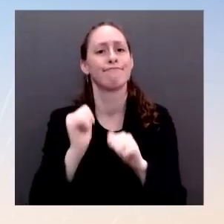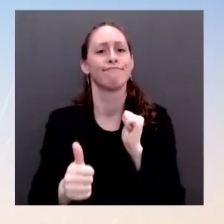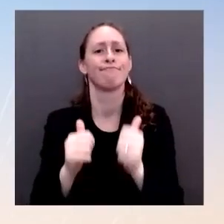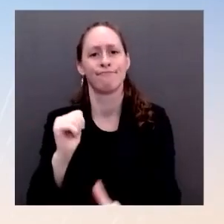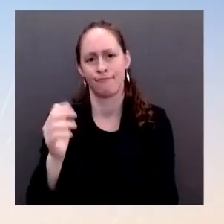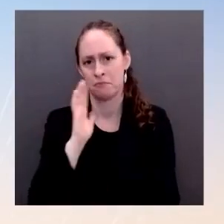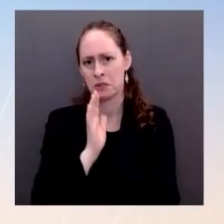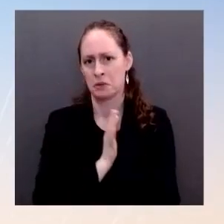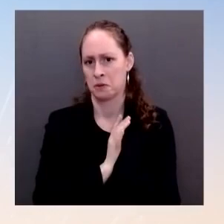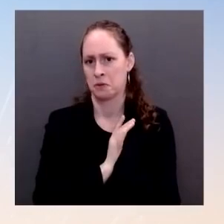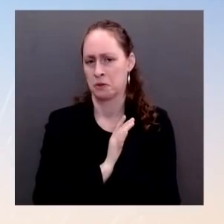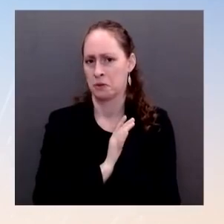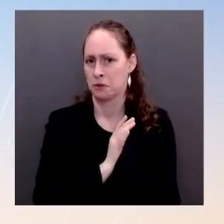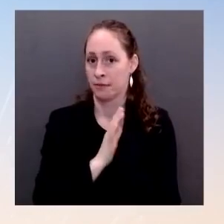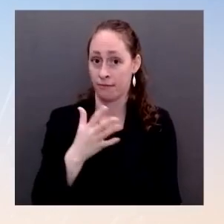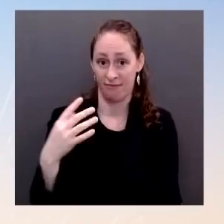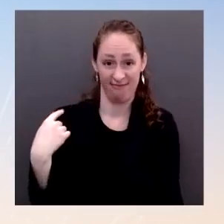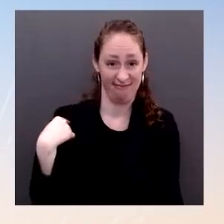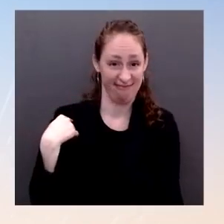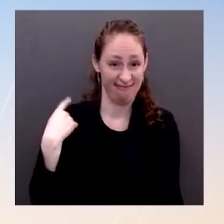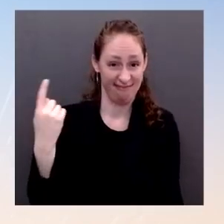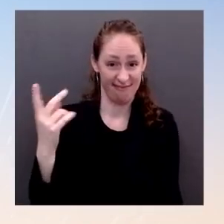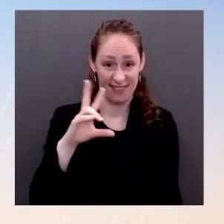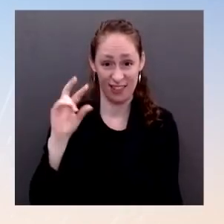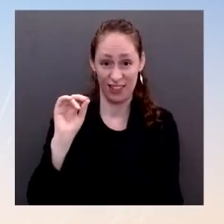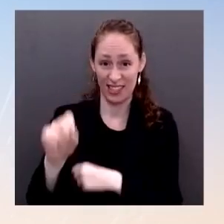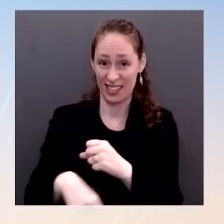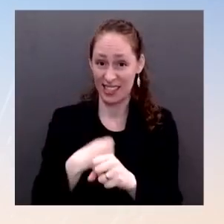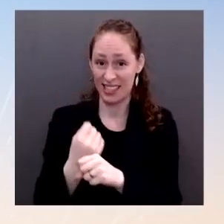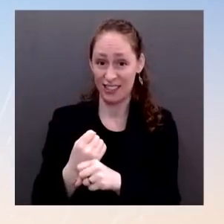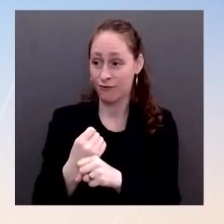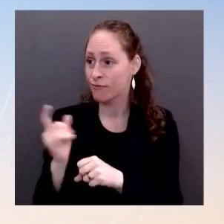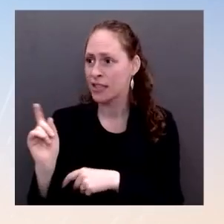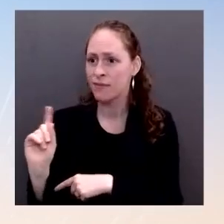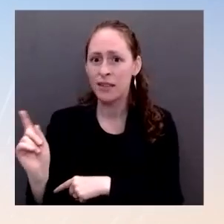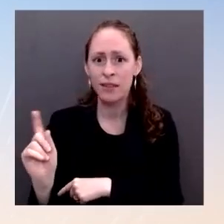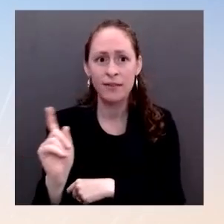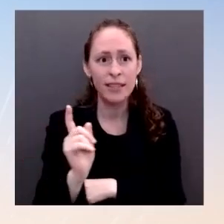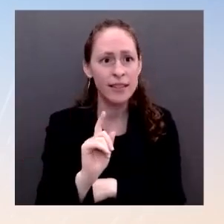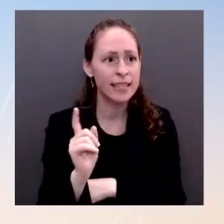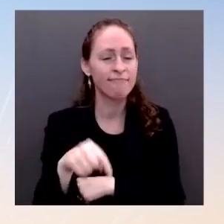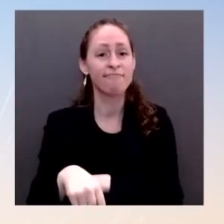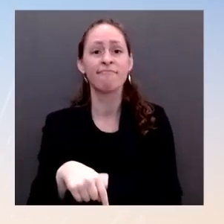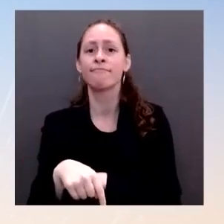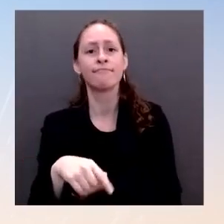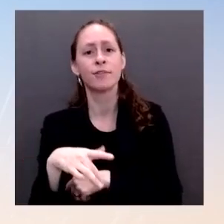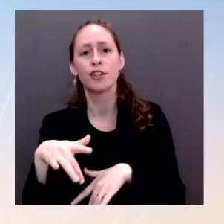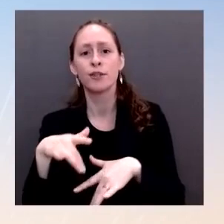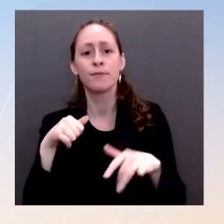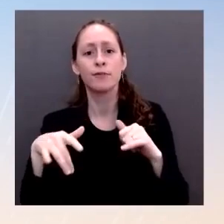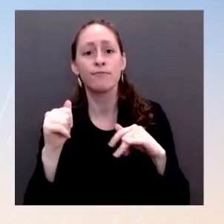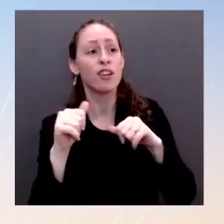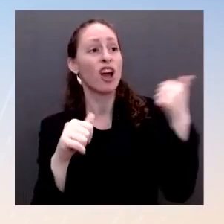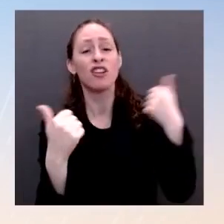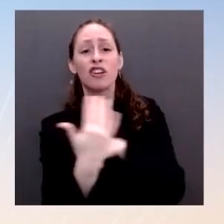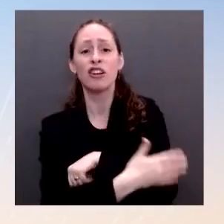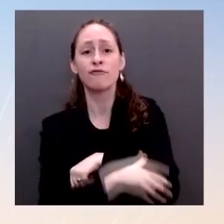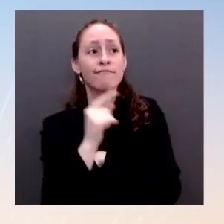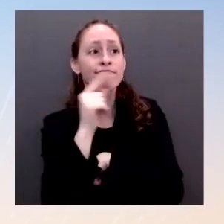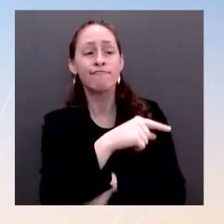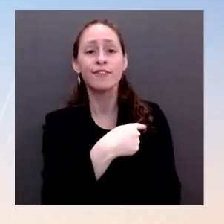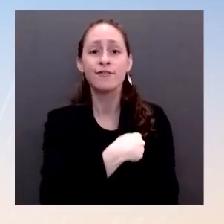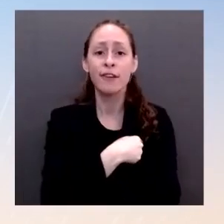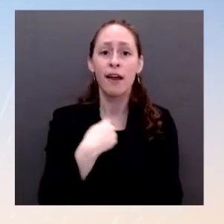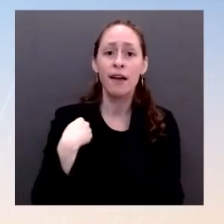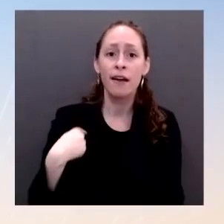China, but since President Biden took office, that tide has turned. He's prioritized investing in critical supply chains like chips